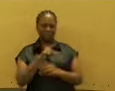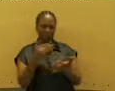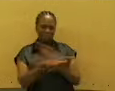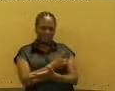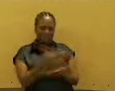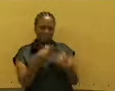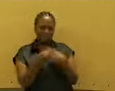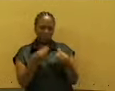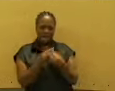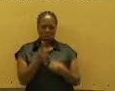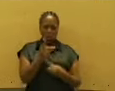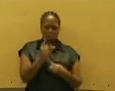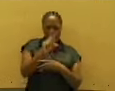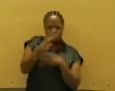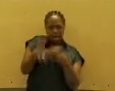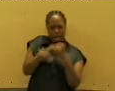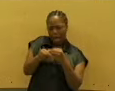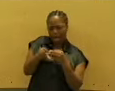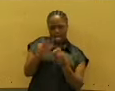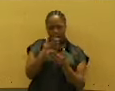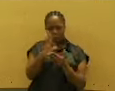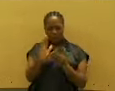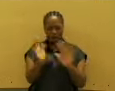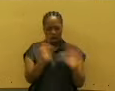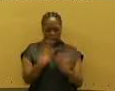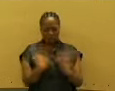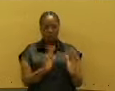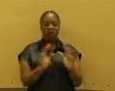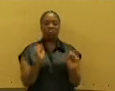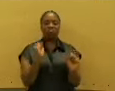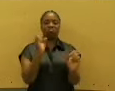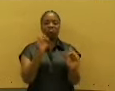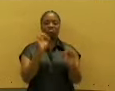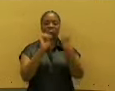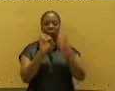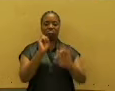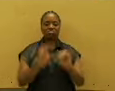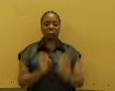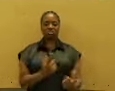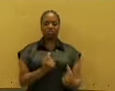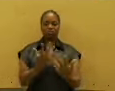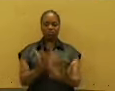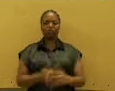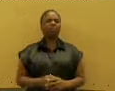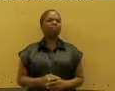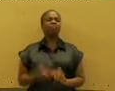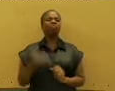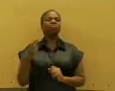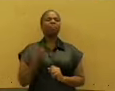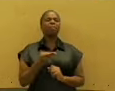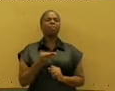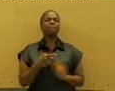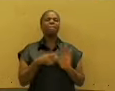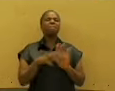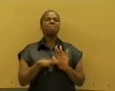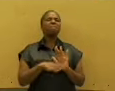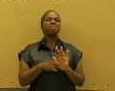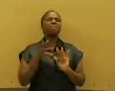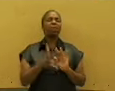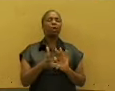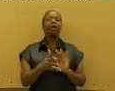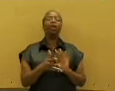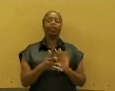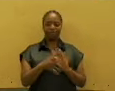or the gaps in the topic that would be in each section. So what it aims to do is to guide people in